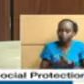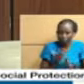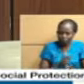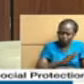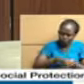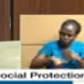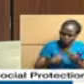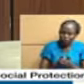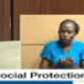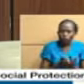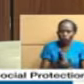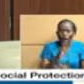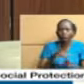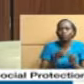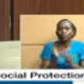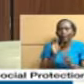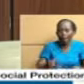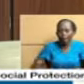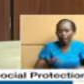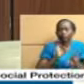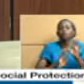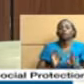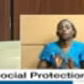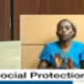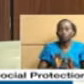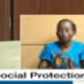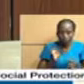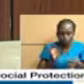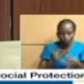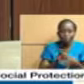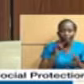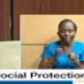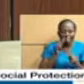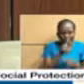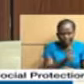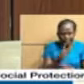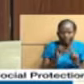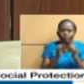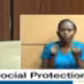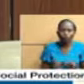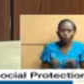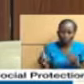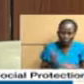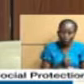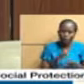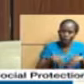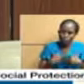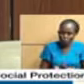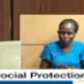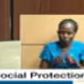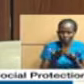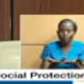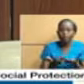throughout the life cycle, to the extent that each institution that employs or offers